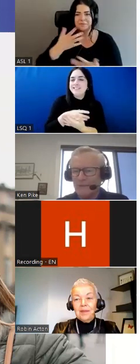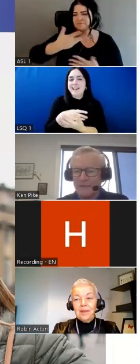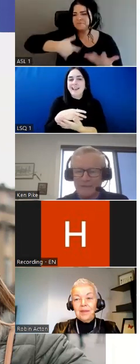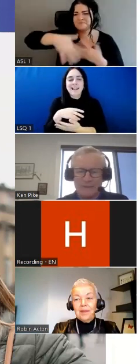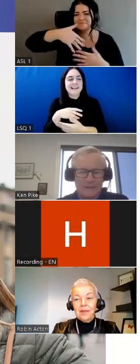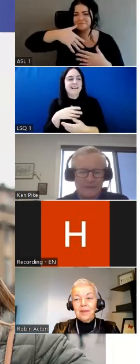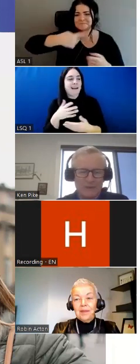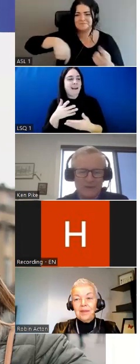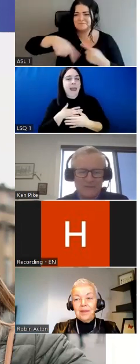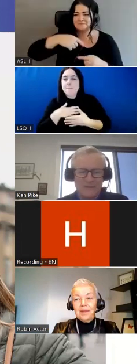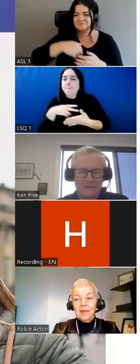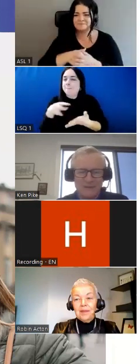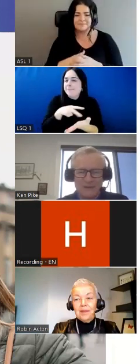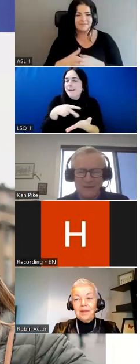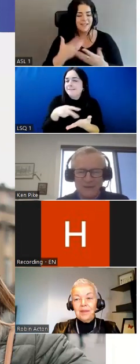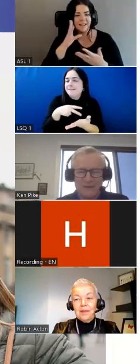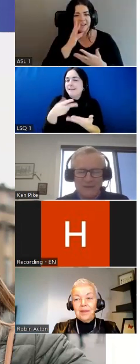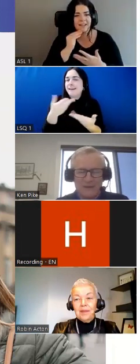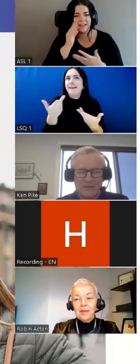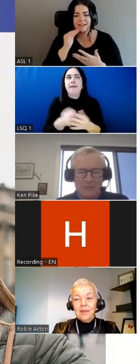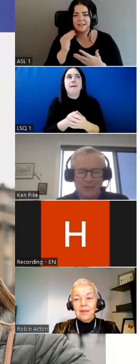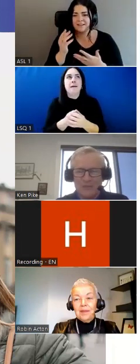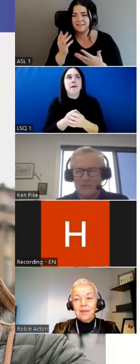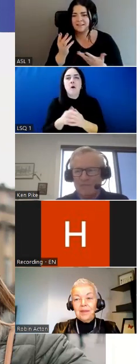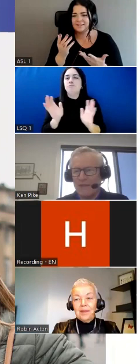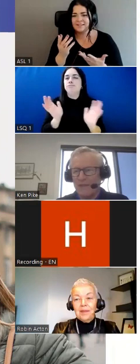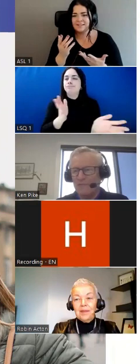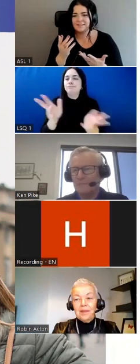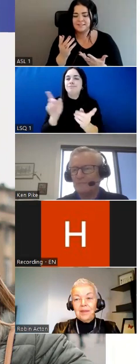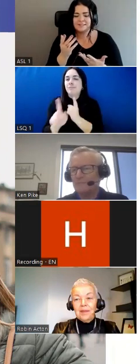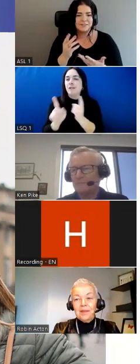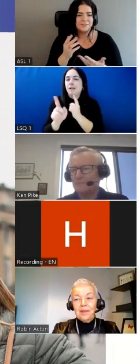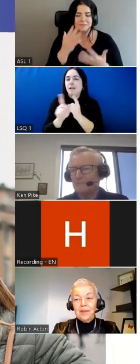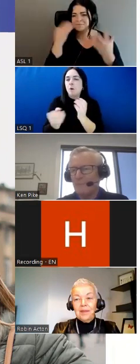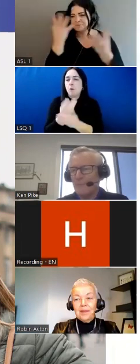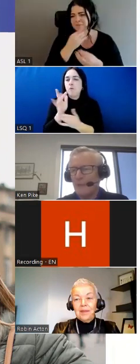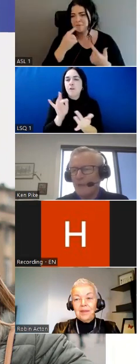and experiencing the richness of life.